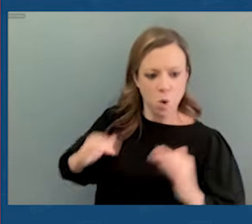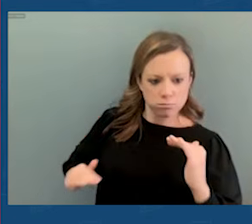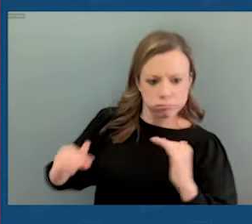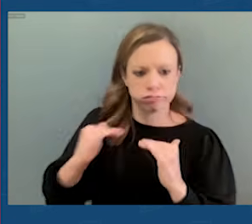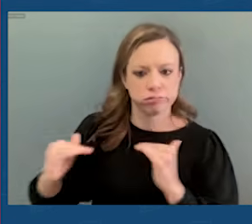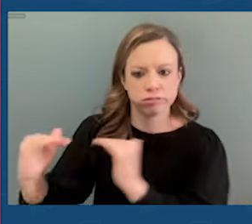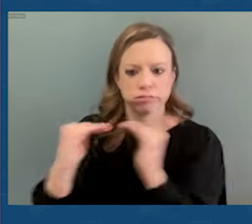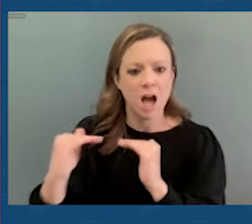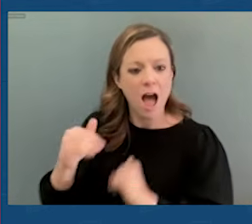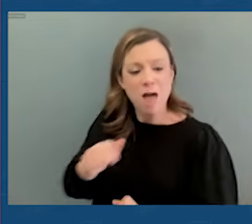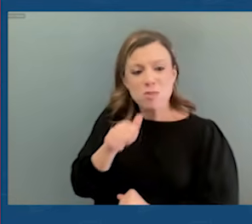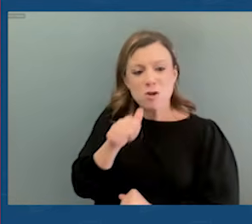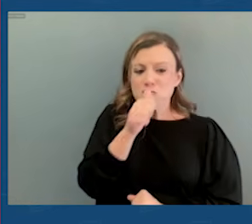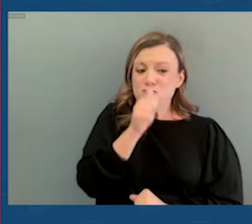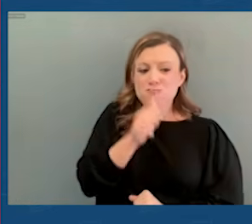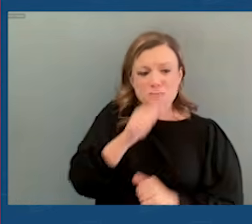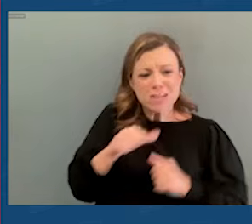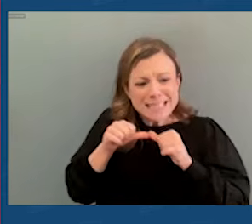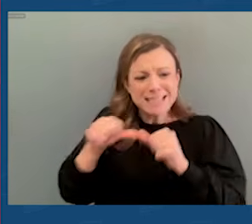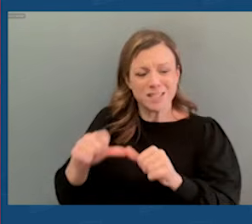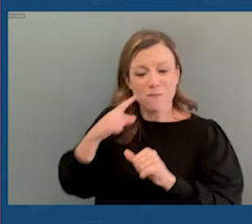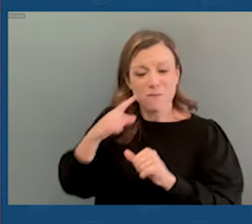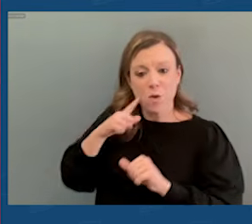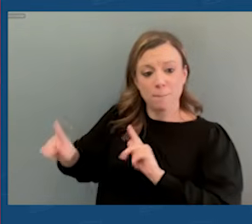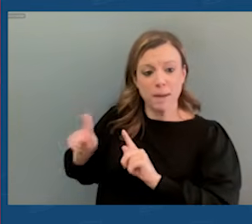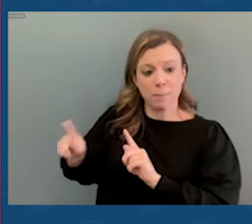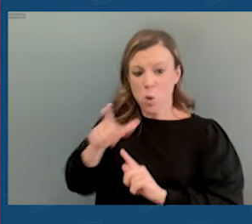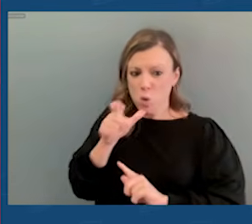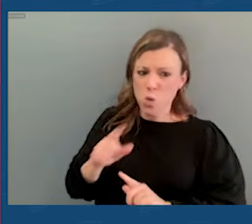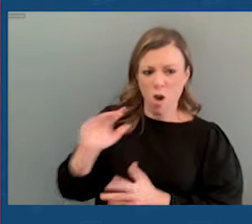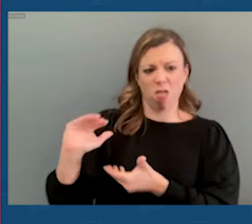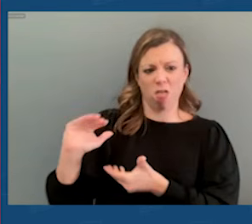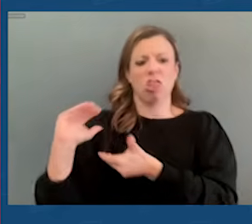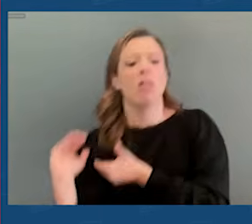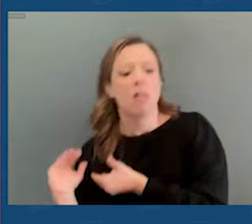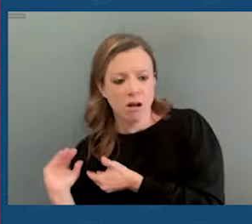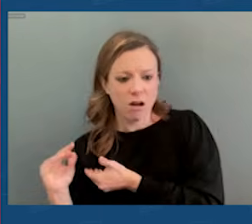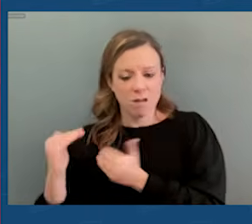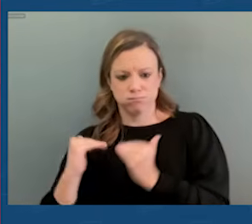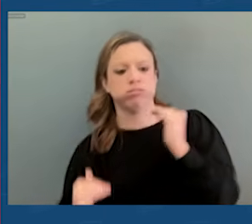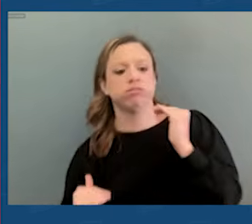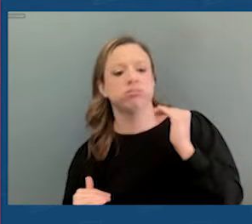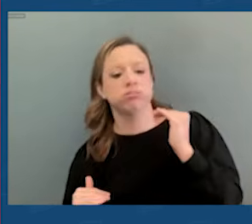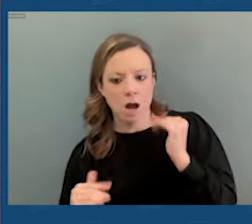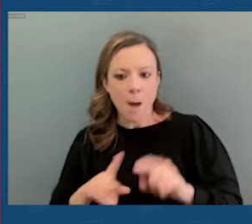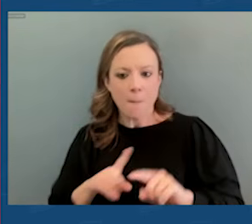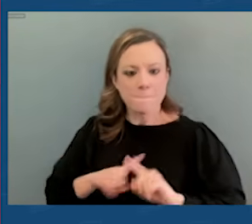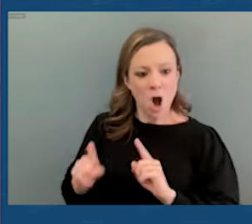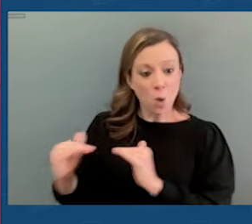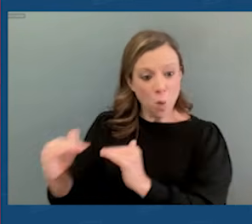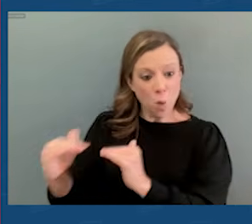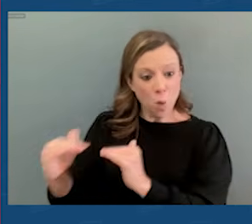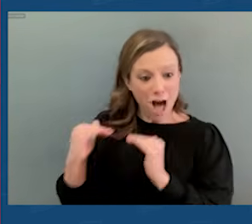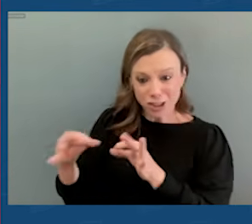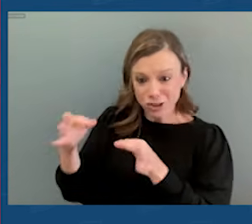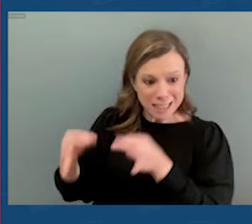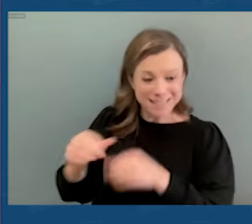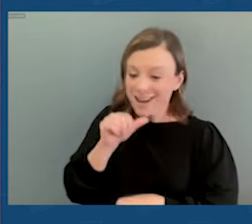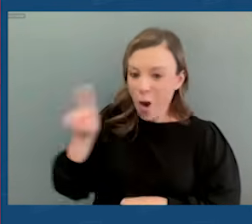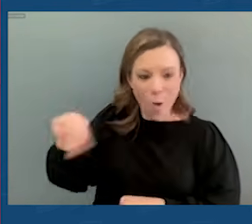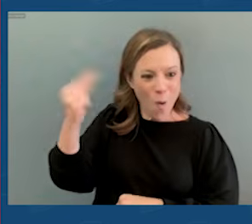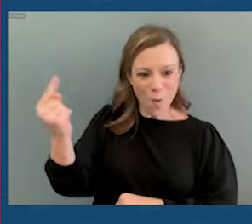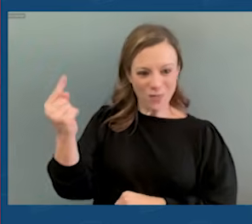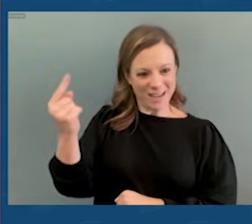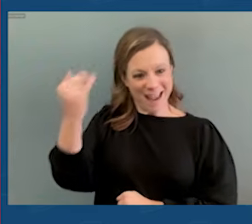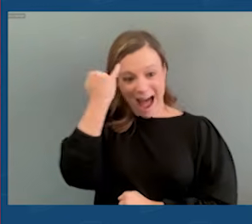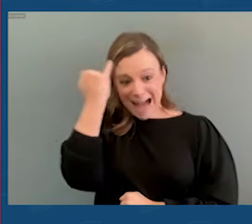the brunt of systemic injustices, and a commitment to a future where equality and justice are not just ideals, but lived realities for